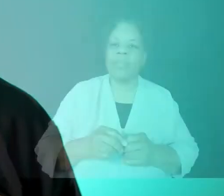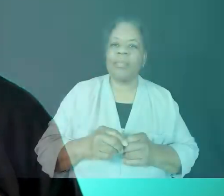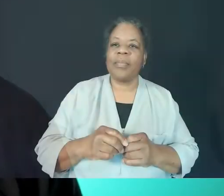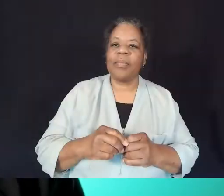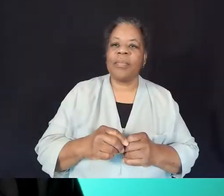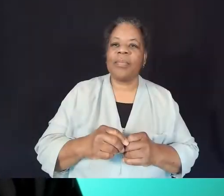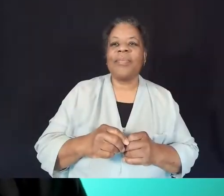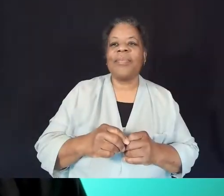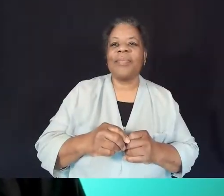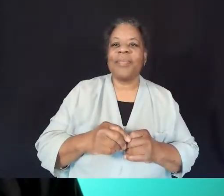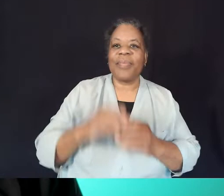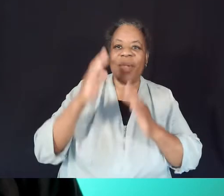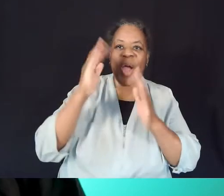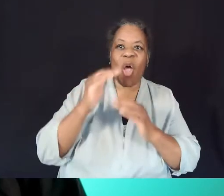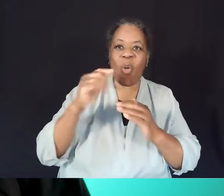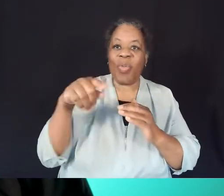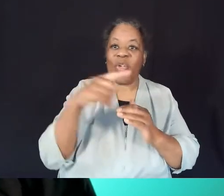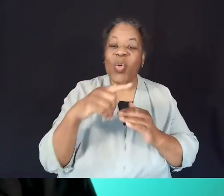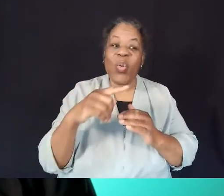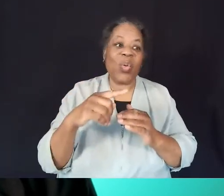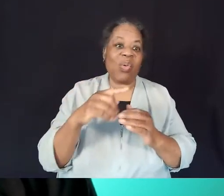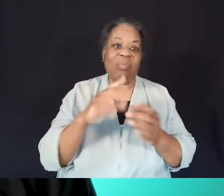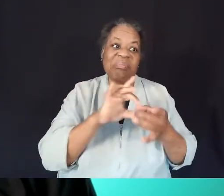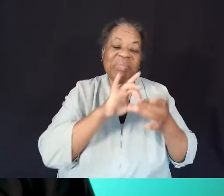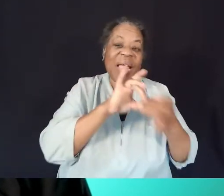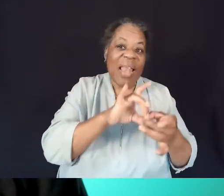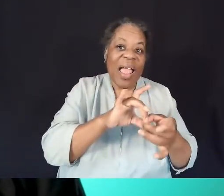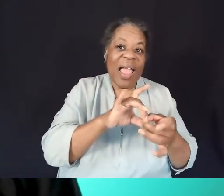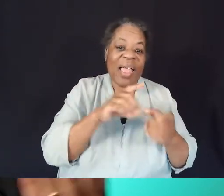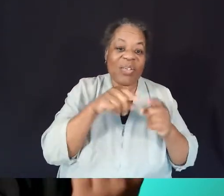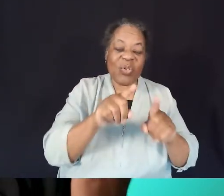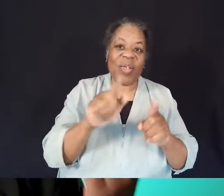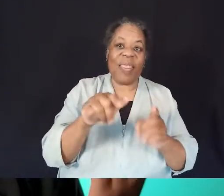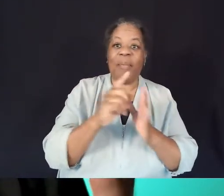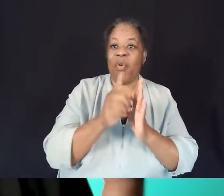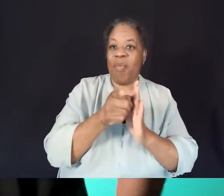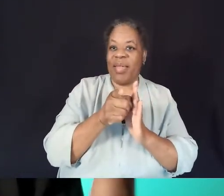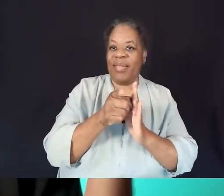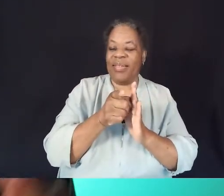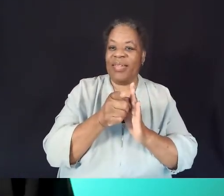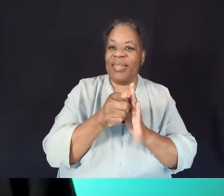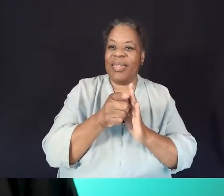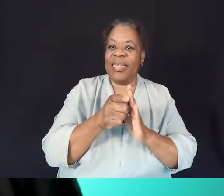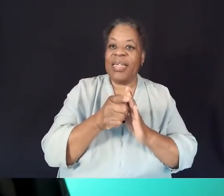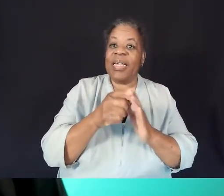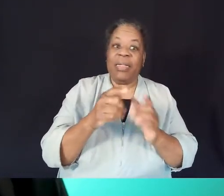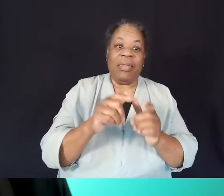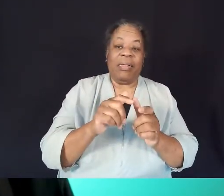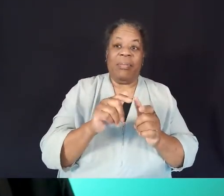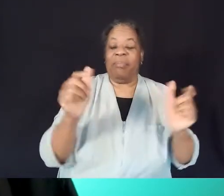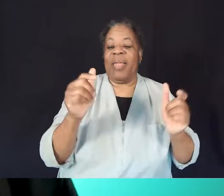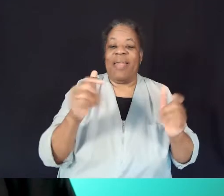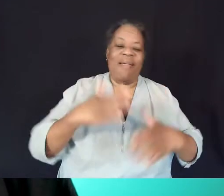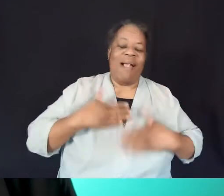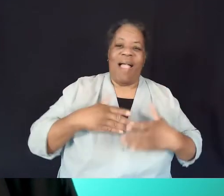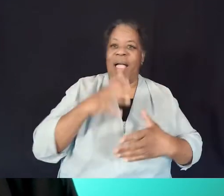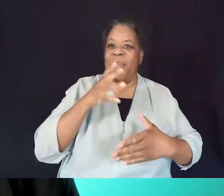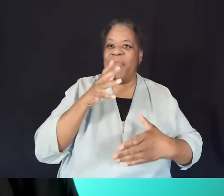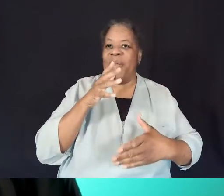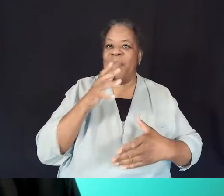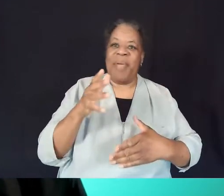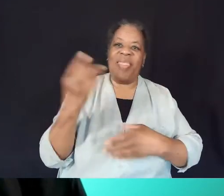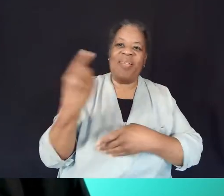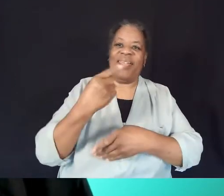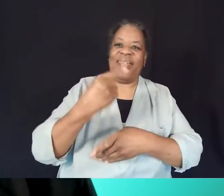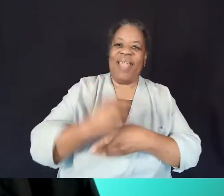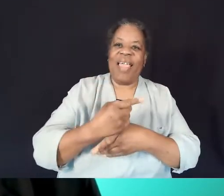I hope you were able to make a real human connection during that moment. And I'd like to give a big happy Mother's Day to all the mothers and spiritual mothers joining us